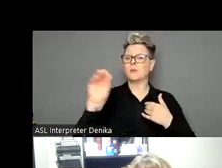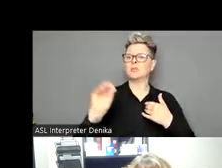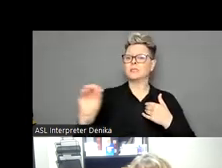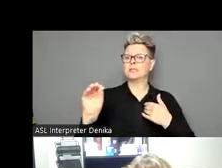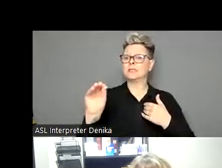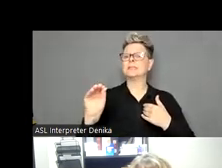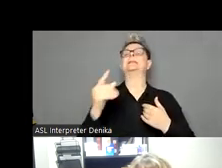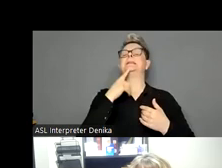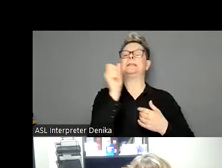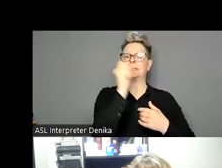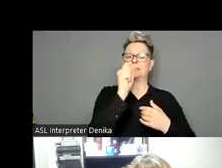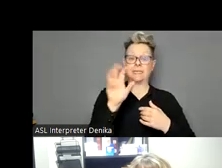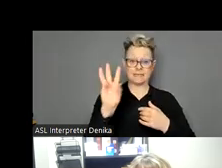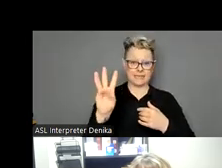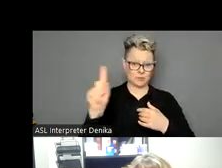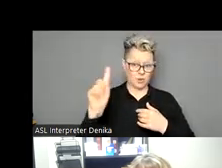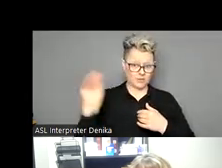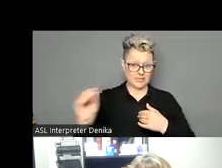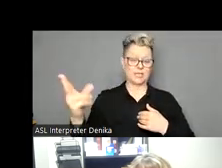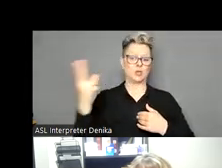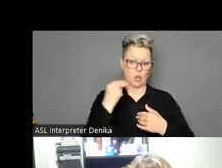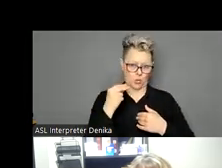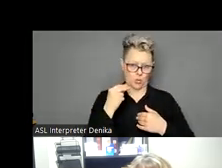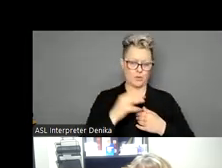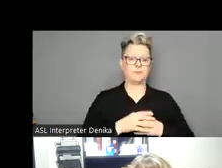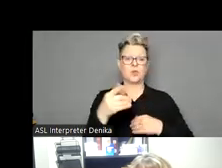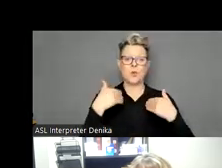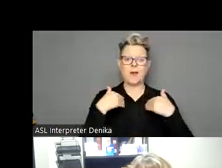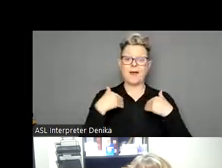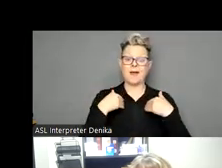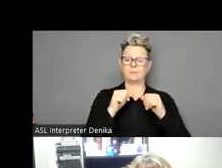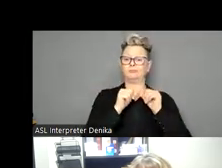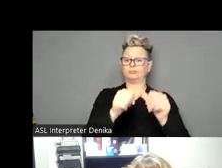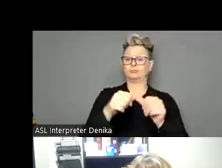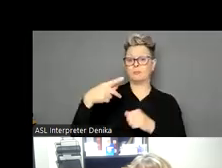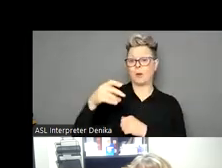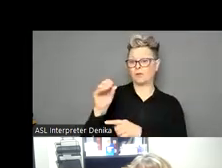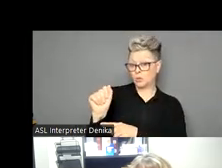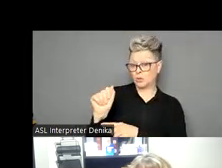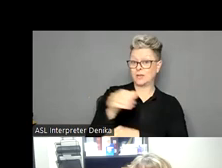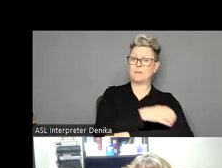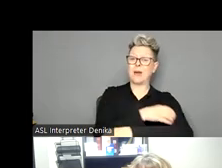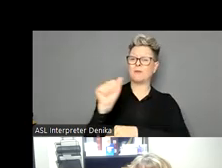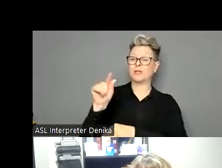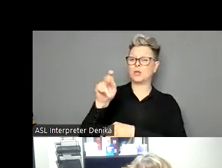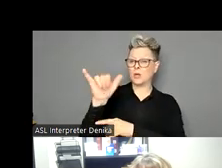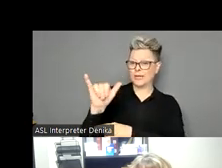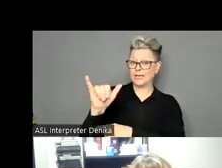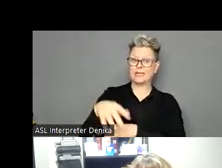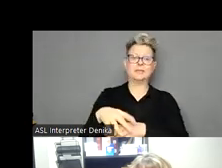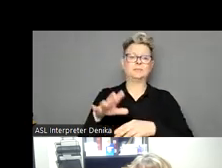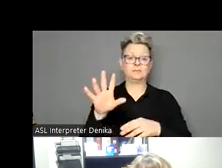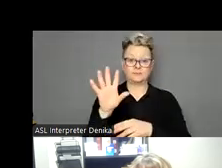yes, 61% said no. Do you have an enduring power of attorney? 16% said yes,